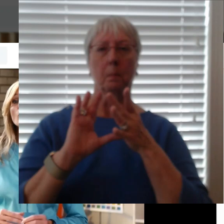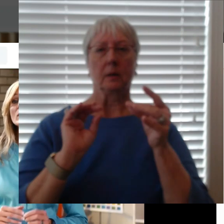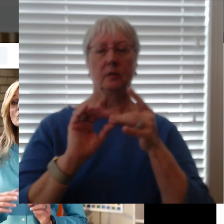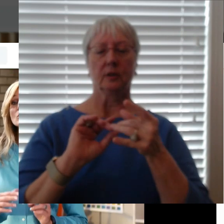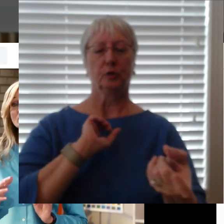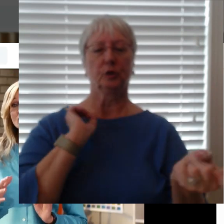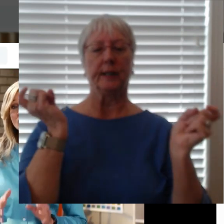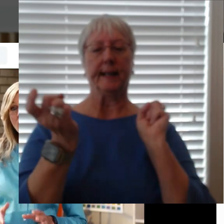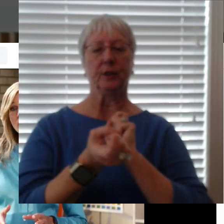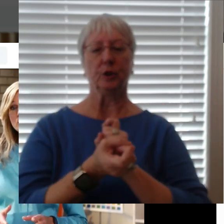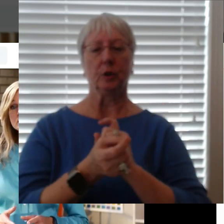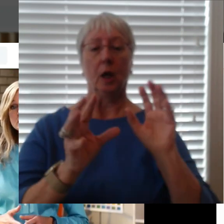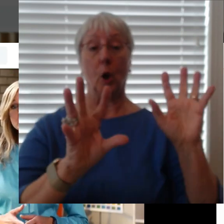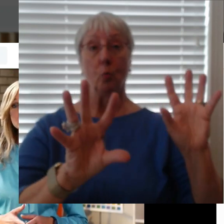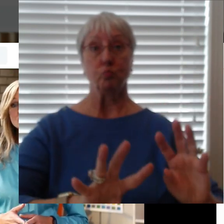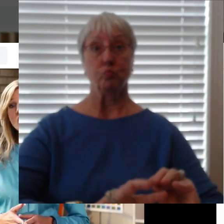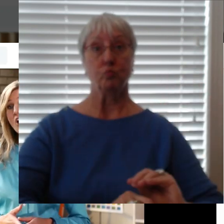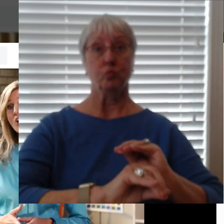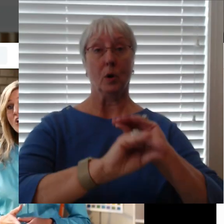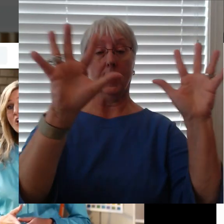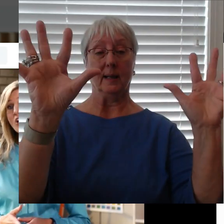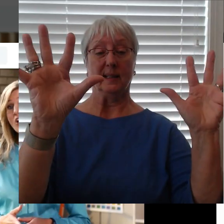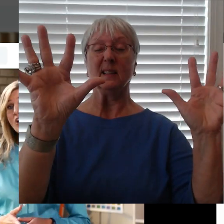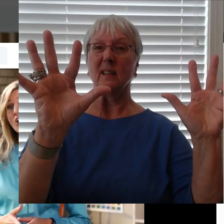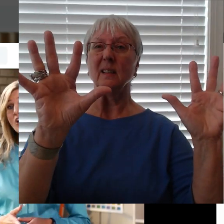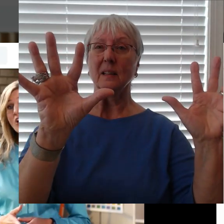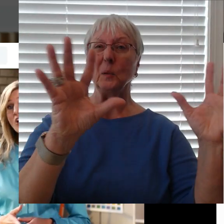We associate vibrancy of color with energy